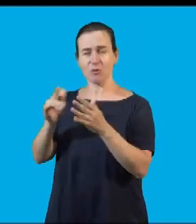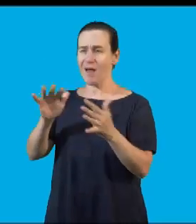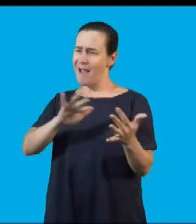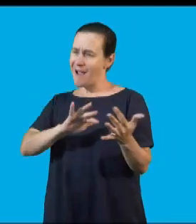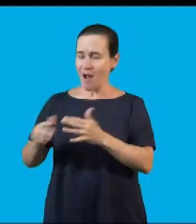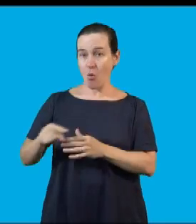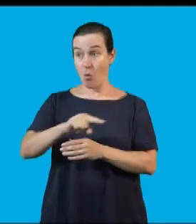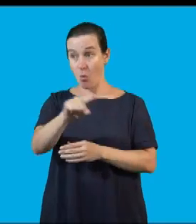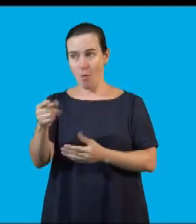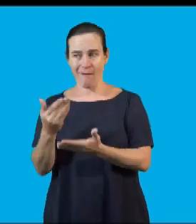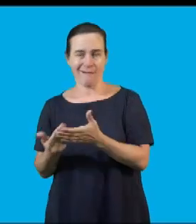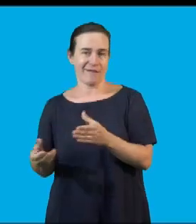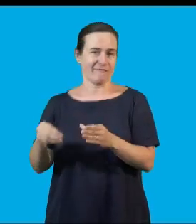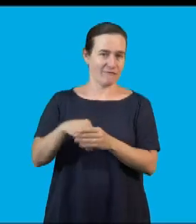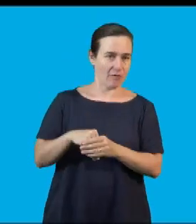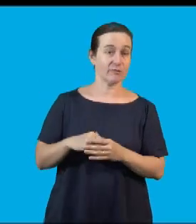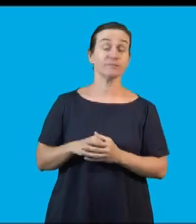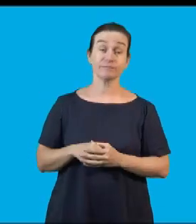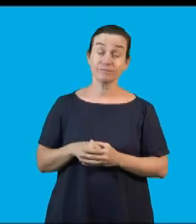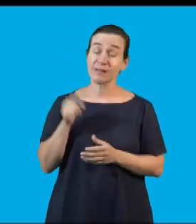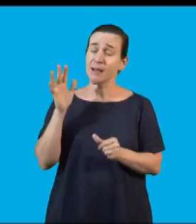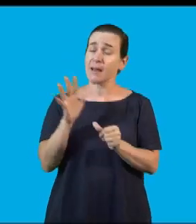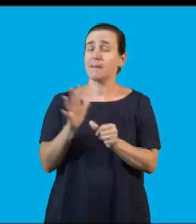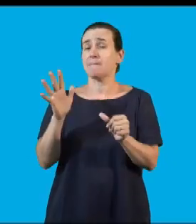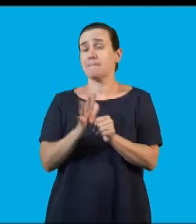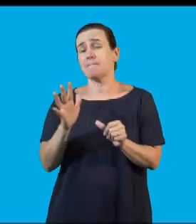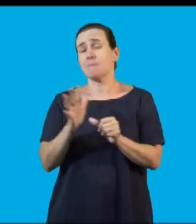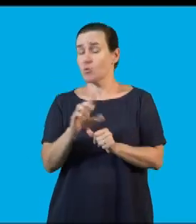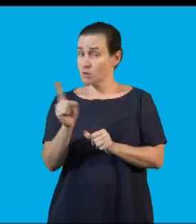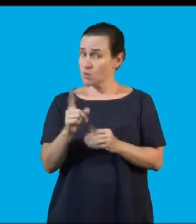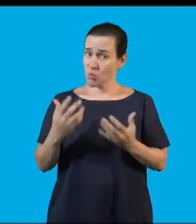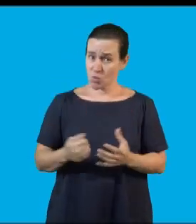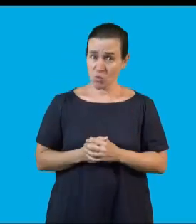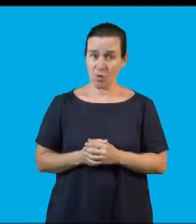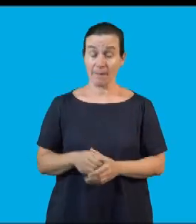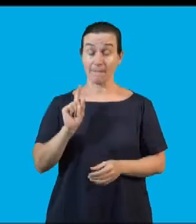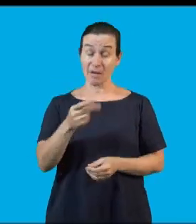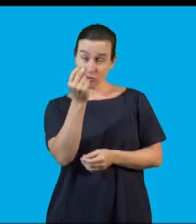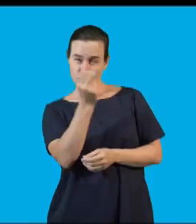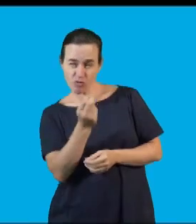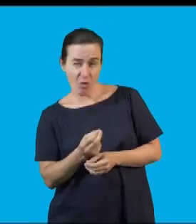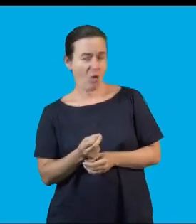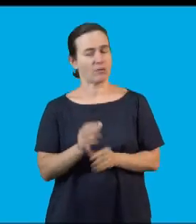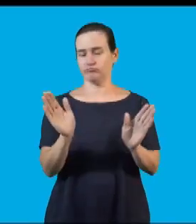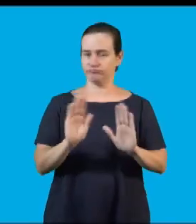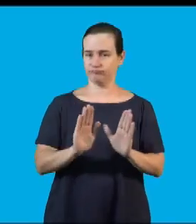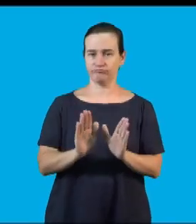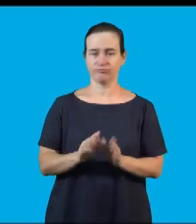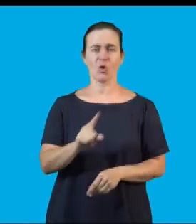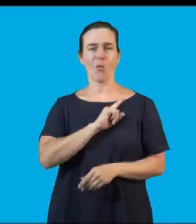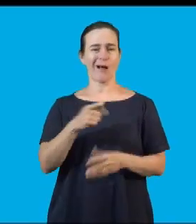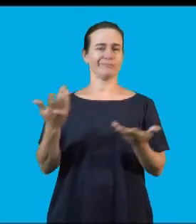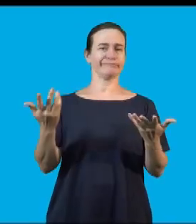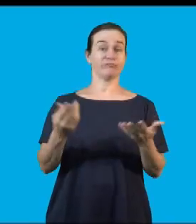become involved in this project. A very important thing to note is that do not include illustrations or